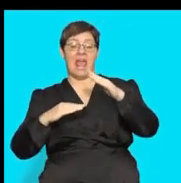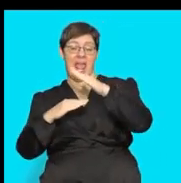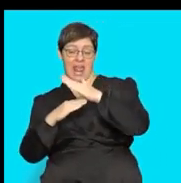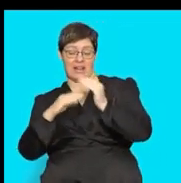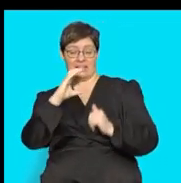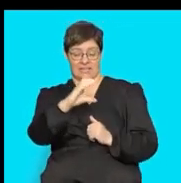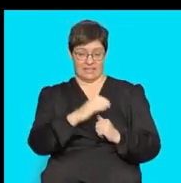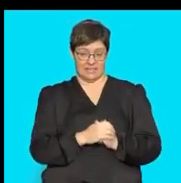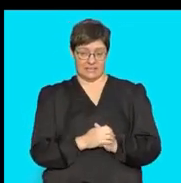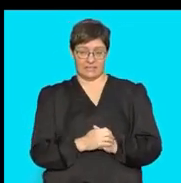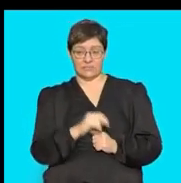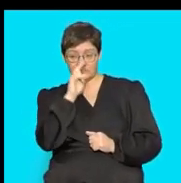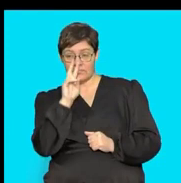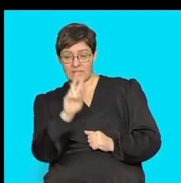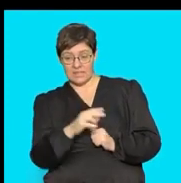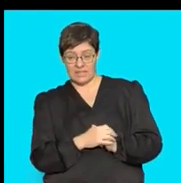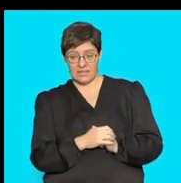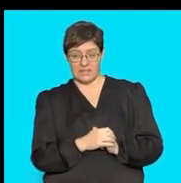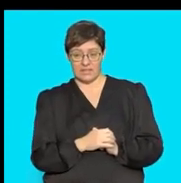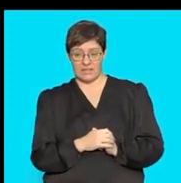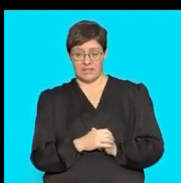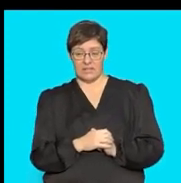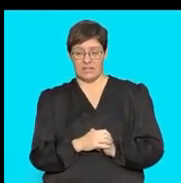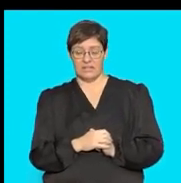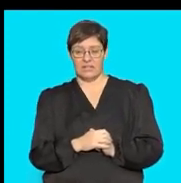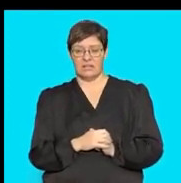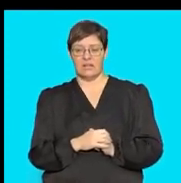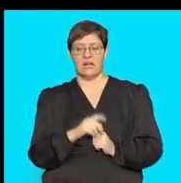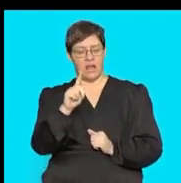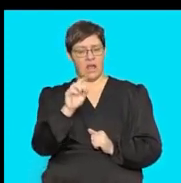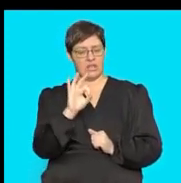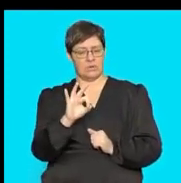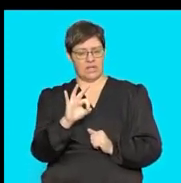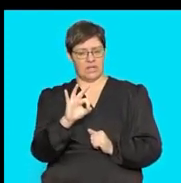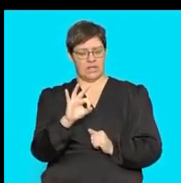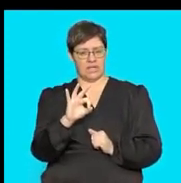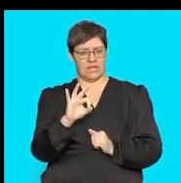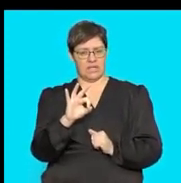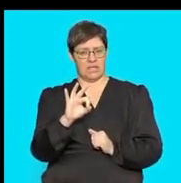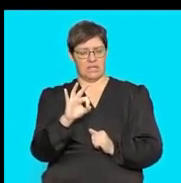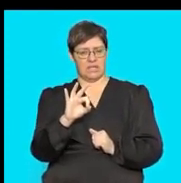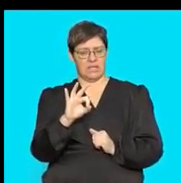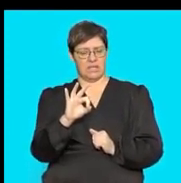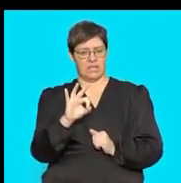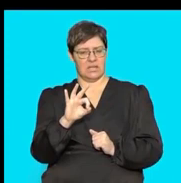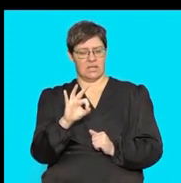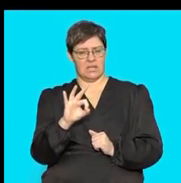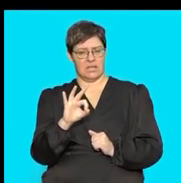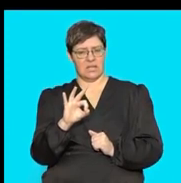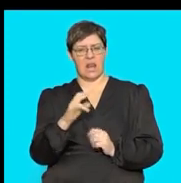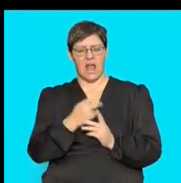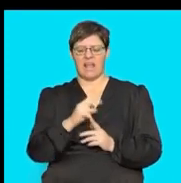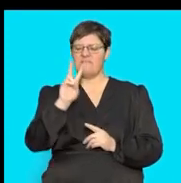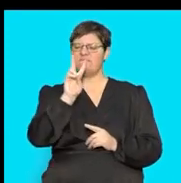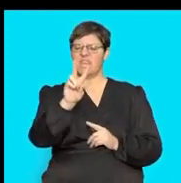C. And if you notice, these three units, these three measurements are sitting in a kind of